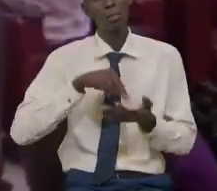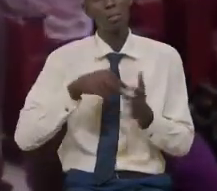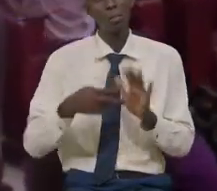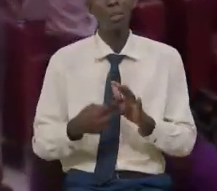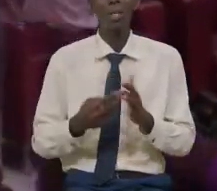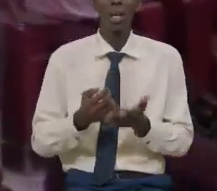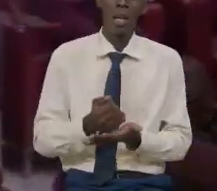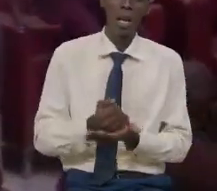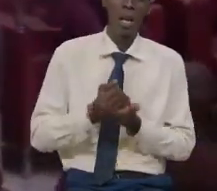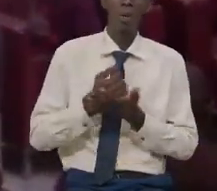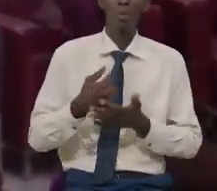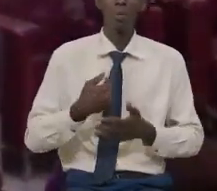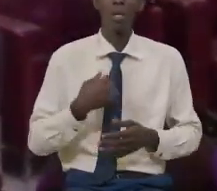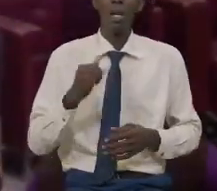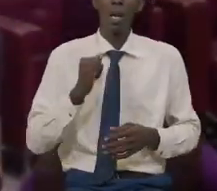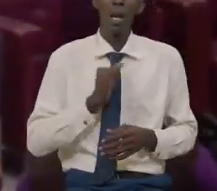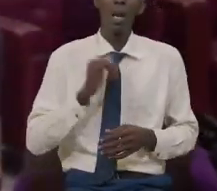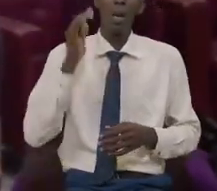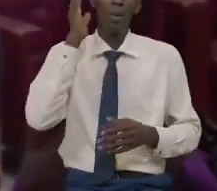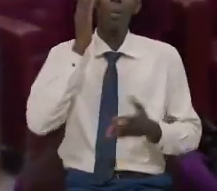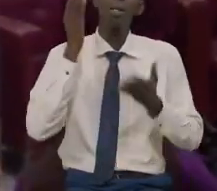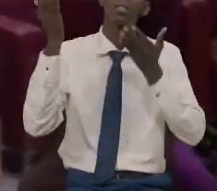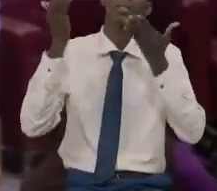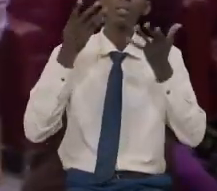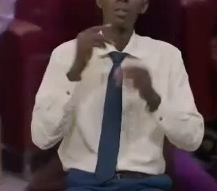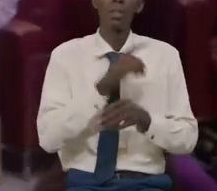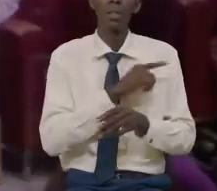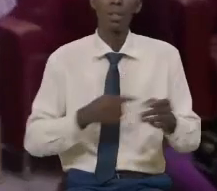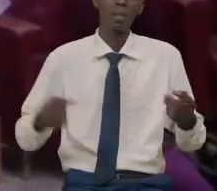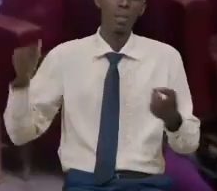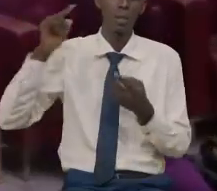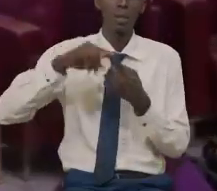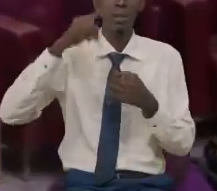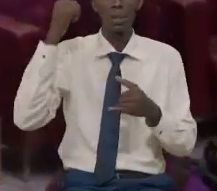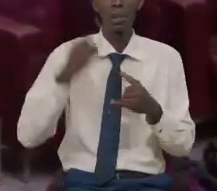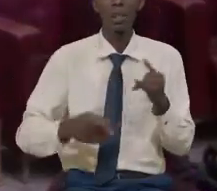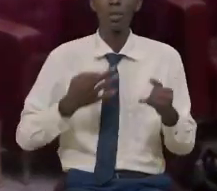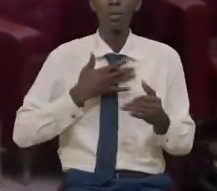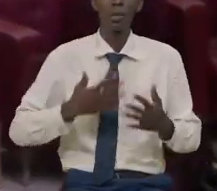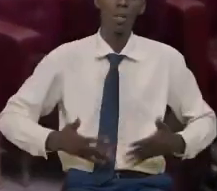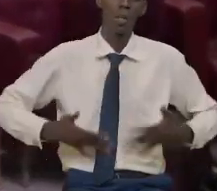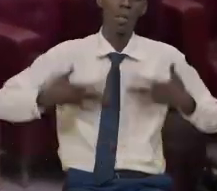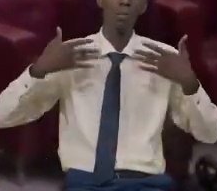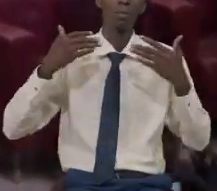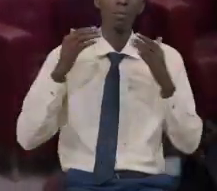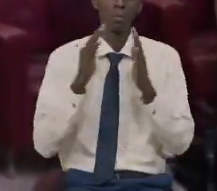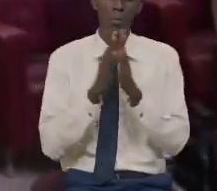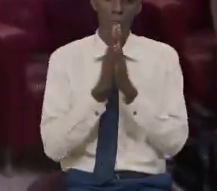I will serve the Lord till the end of my life.